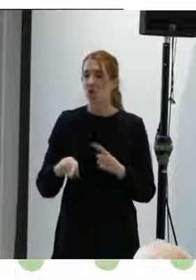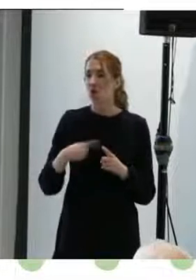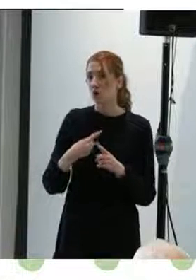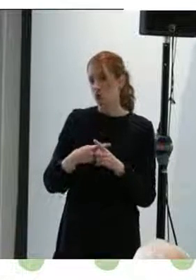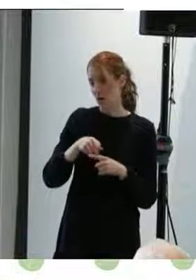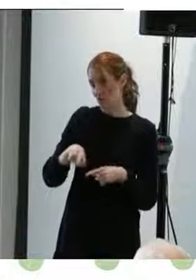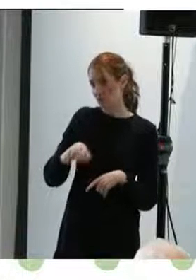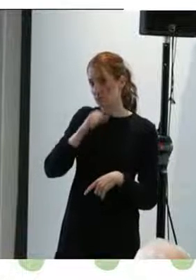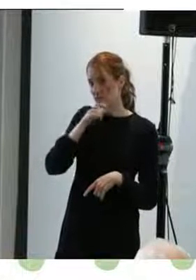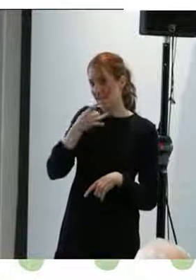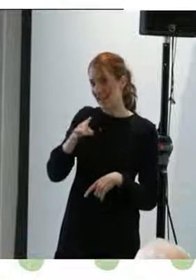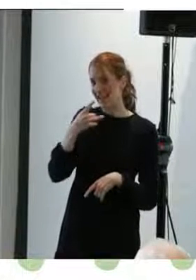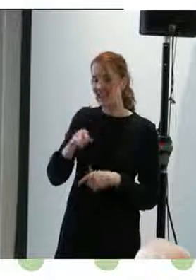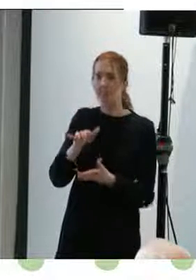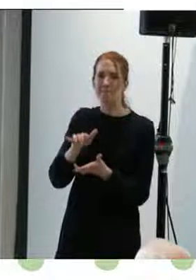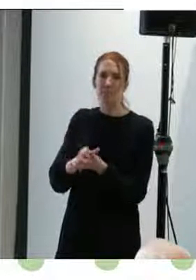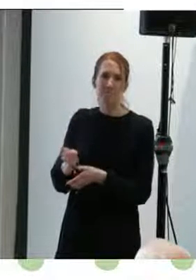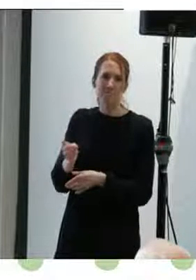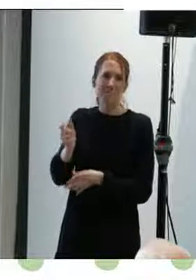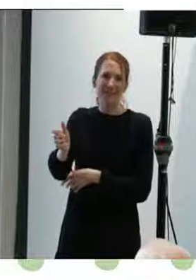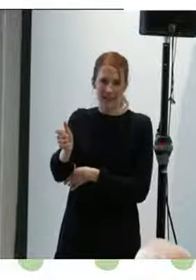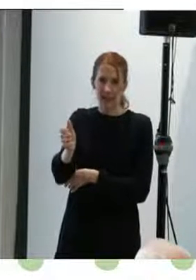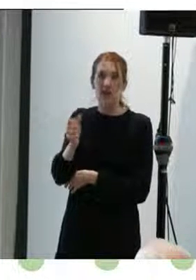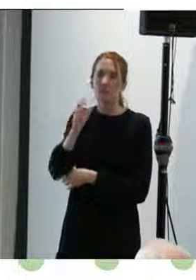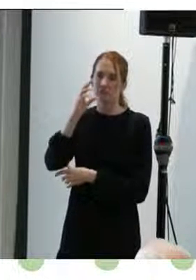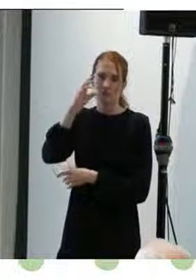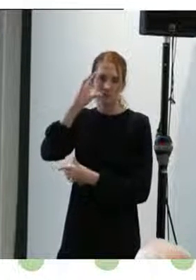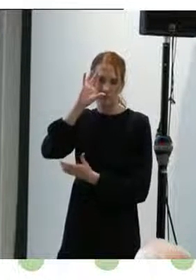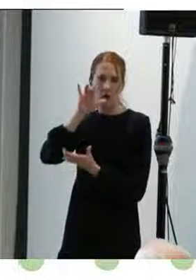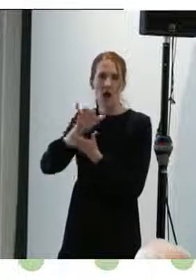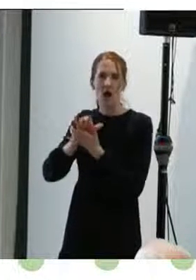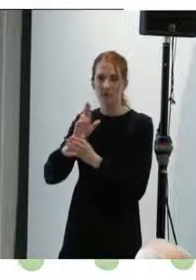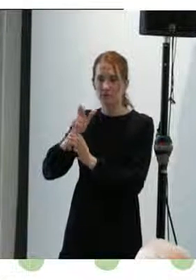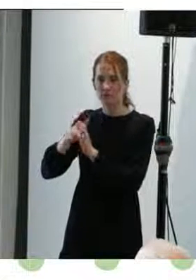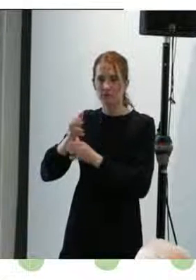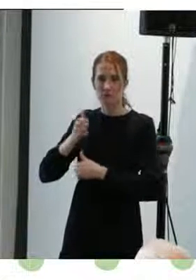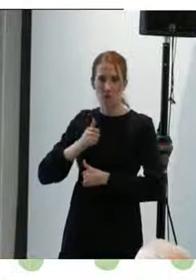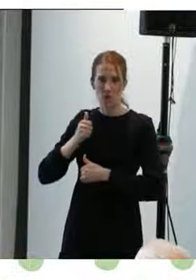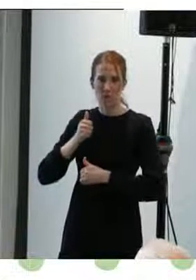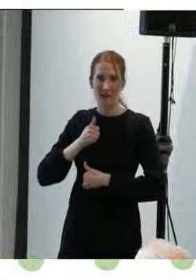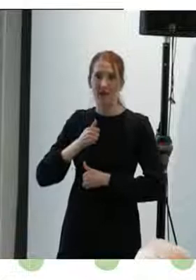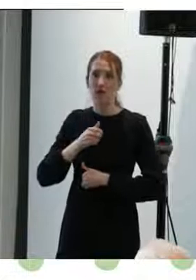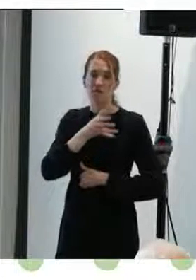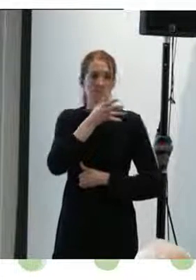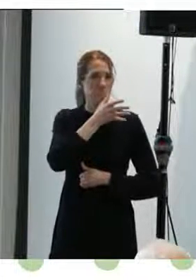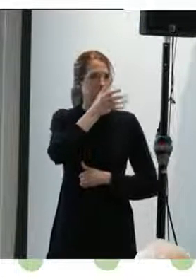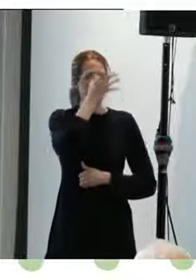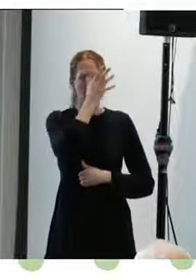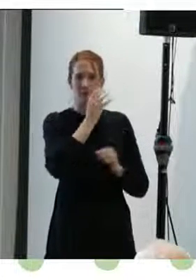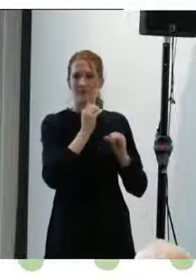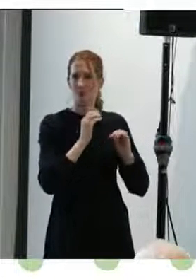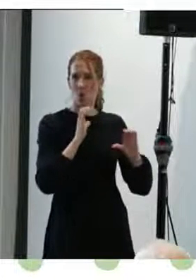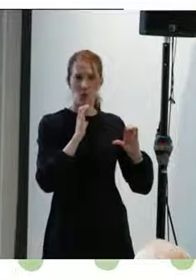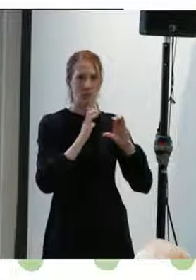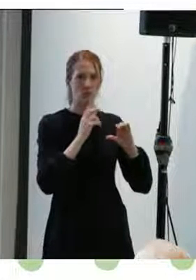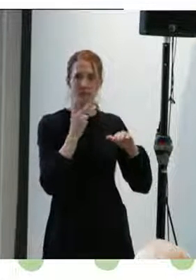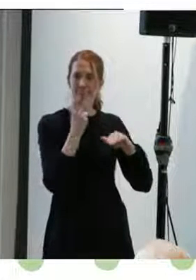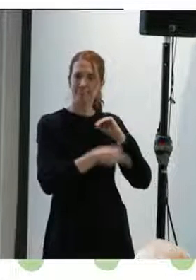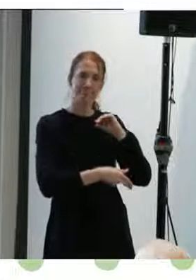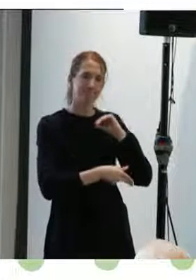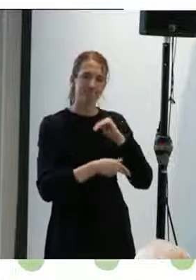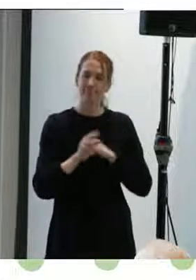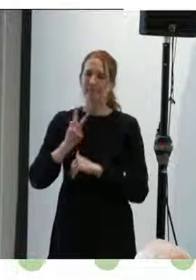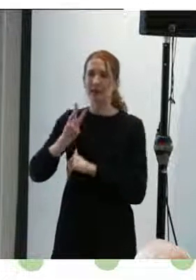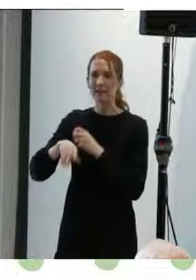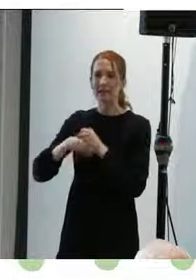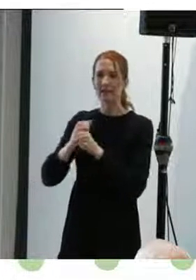married immediately, married a boy who was enlisting in the Army, and she cut off all contact from her parents. And she said 6 years later,